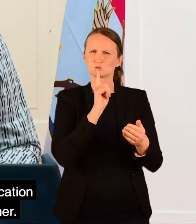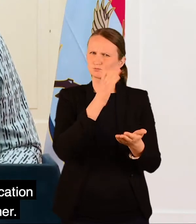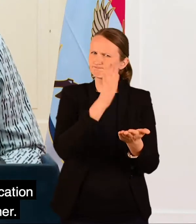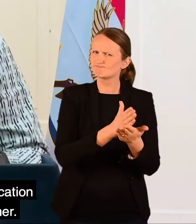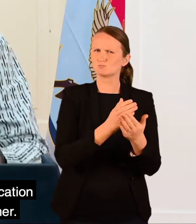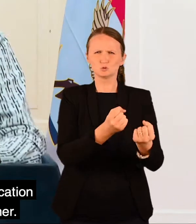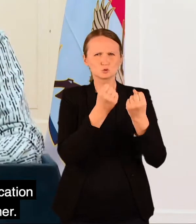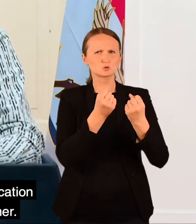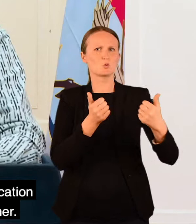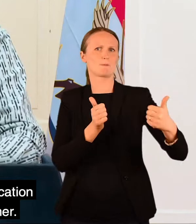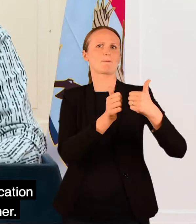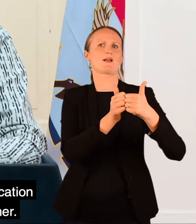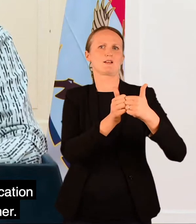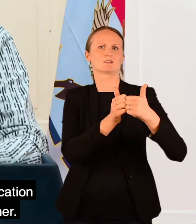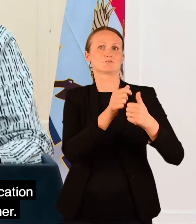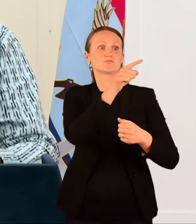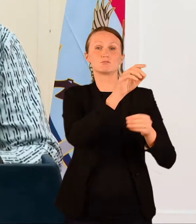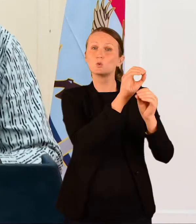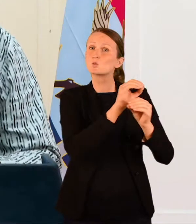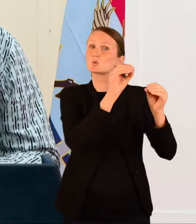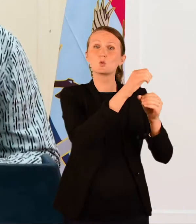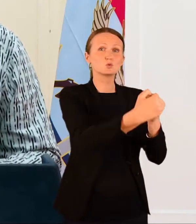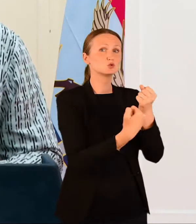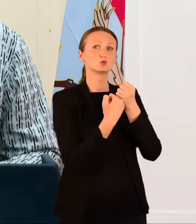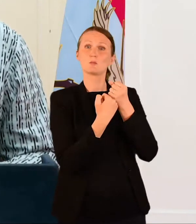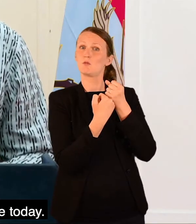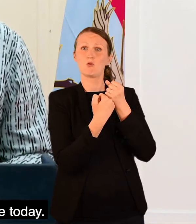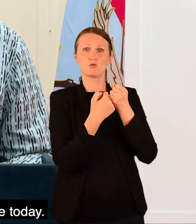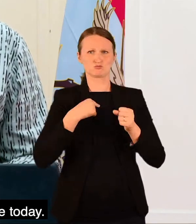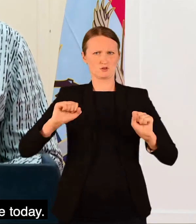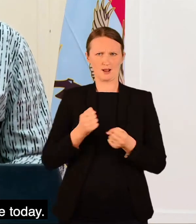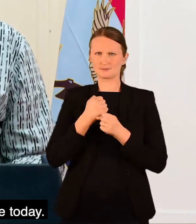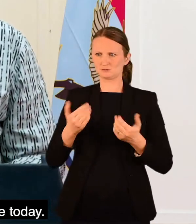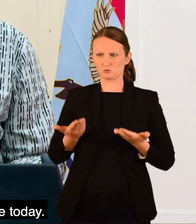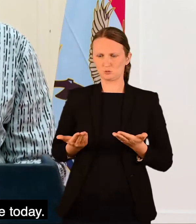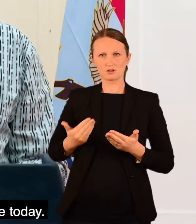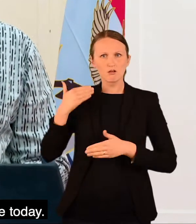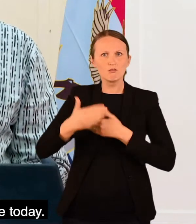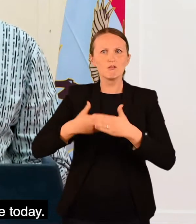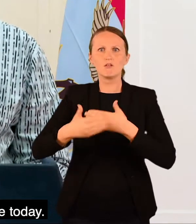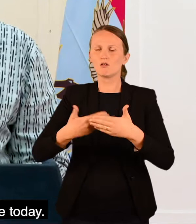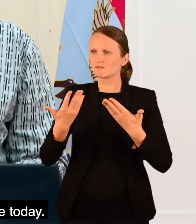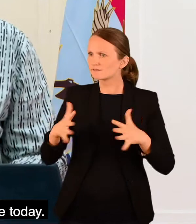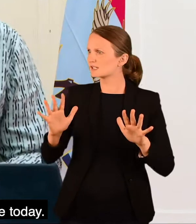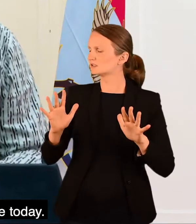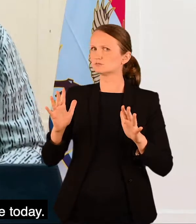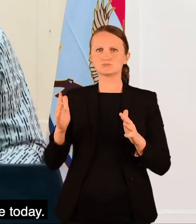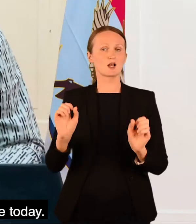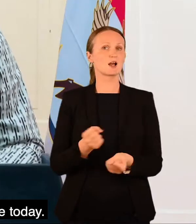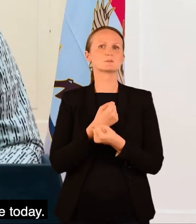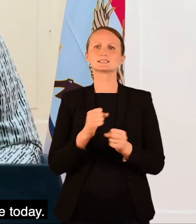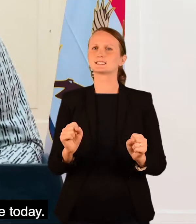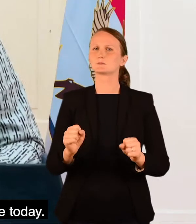a true and strong partner. Without the support of GPE, we could not